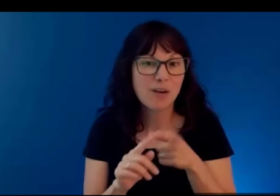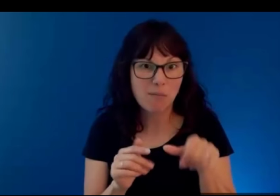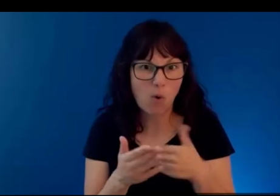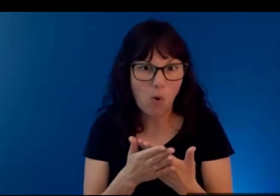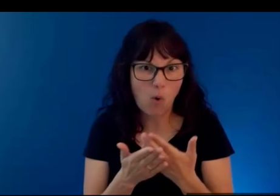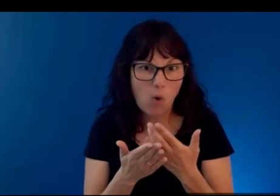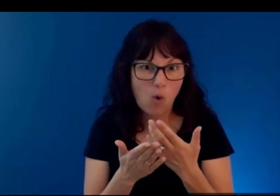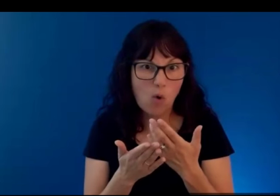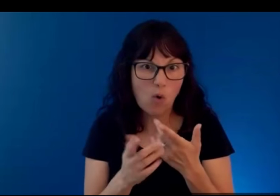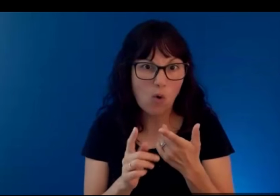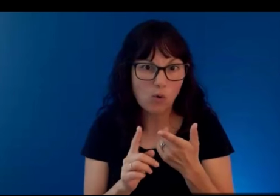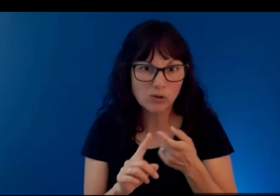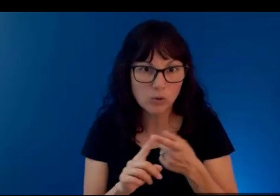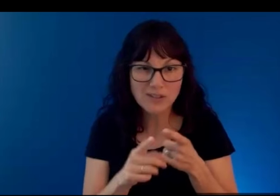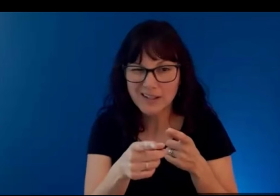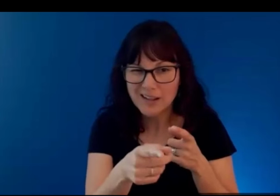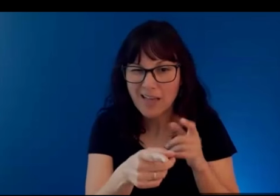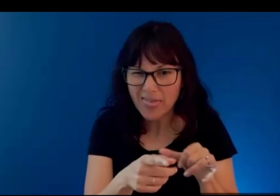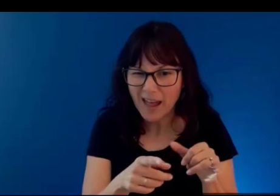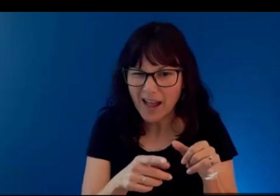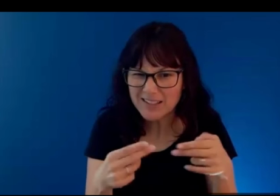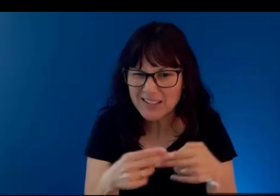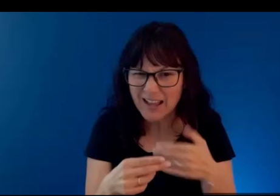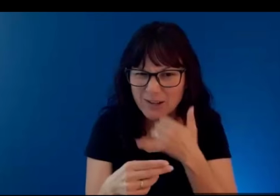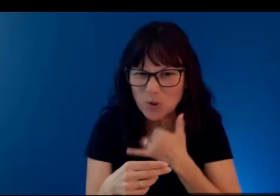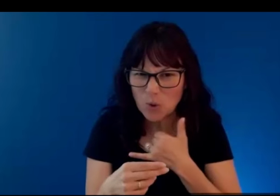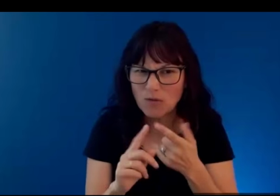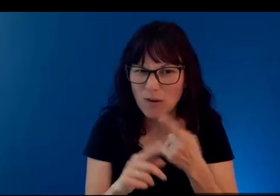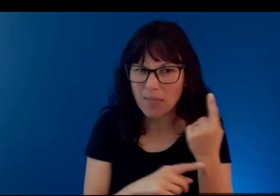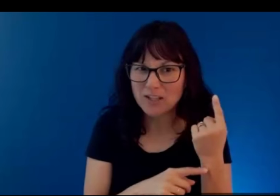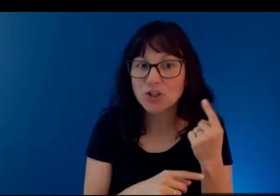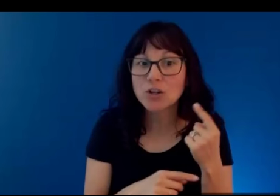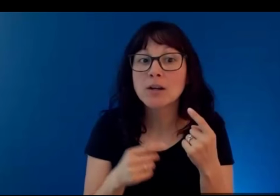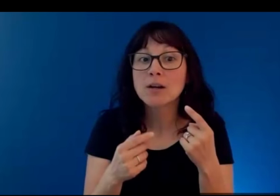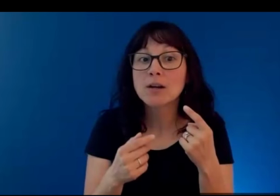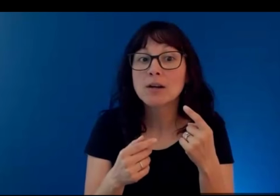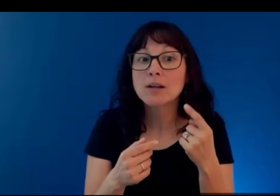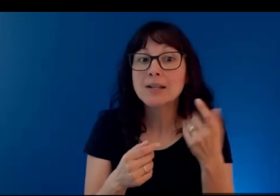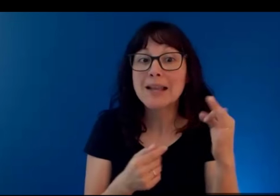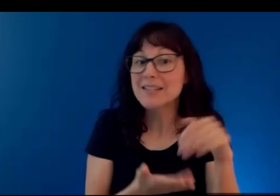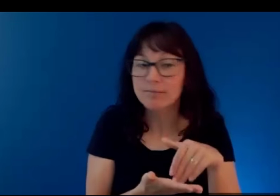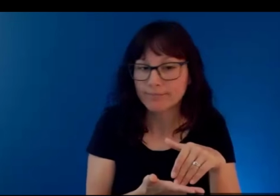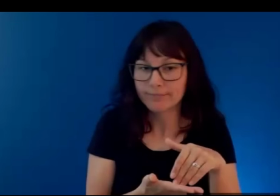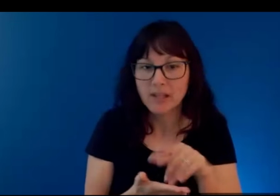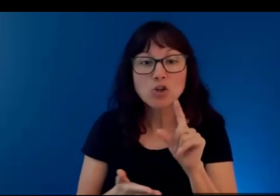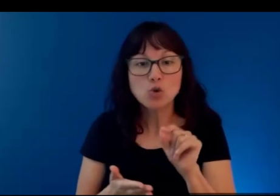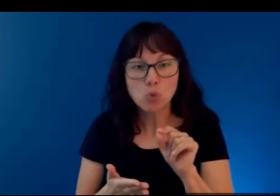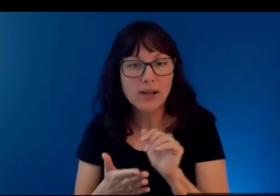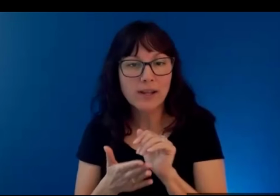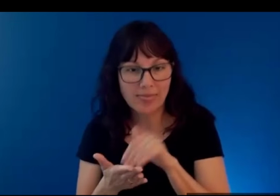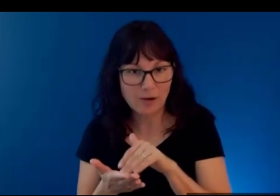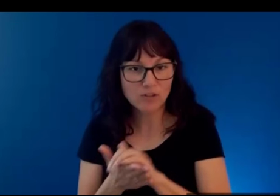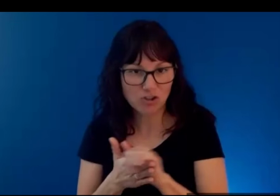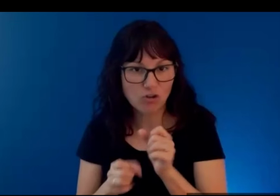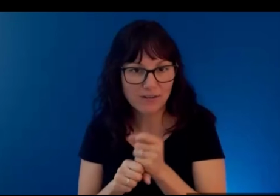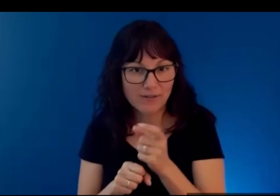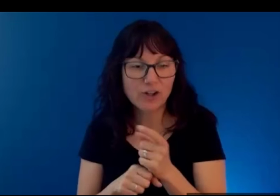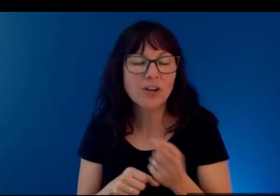last year's number on it. The amount is $20,000 per year. So this goes up a little bit each year. And